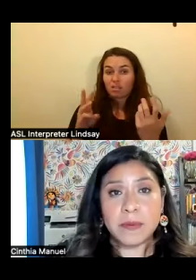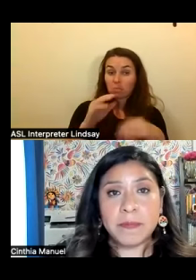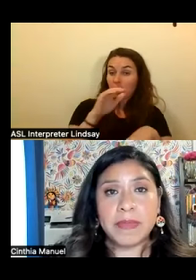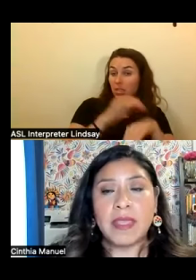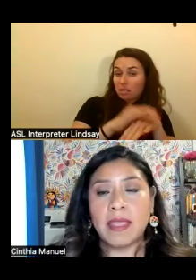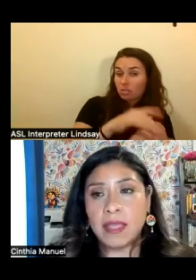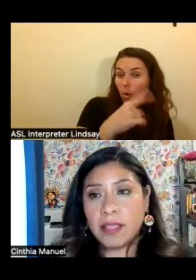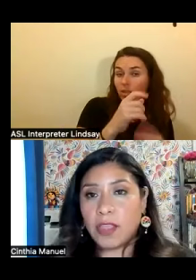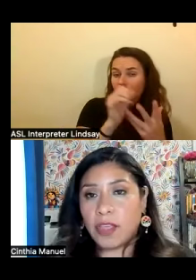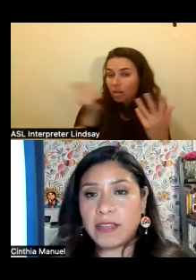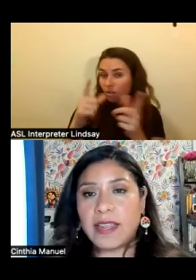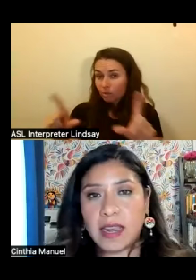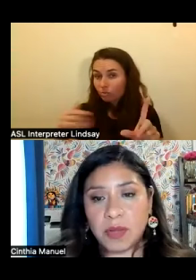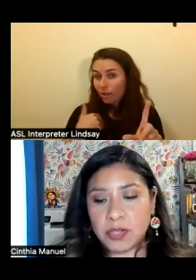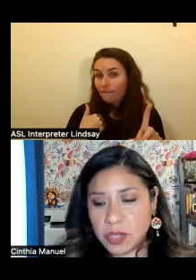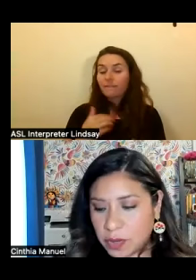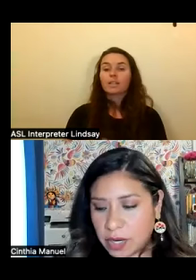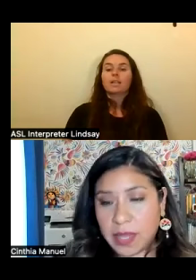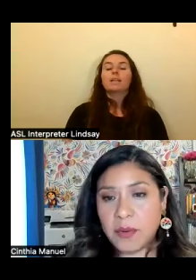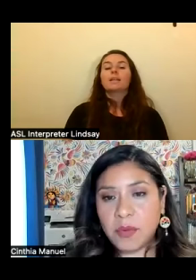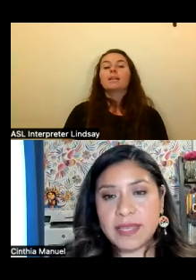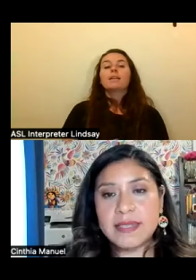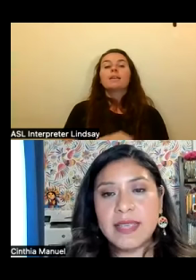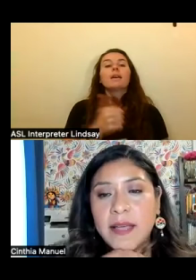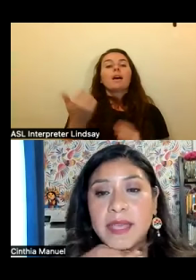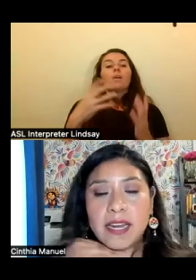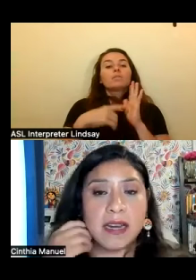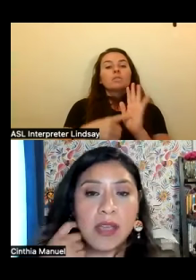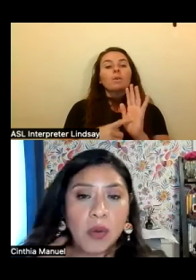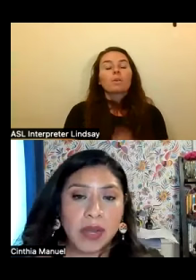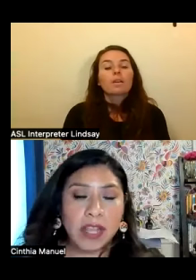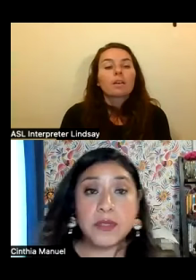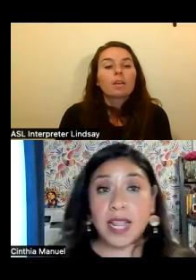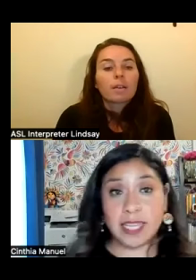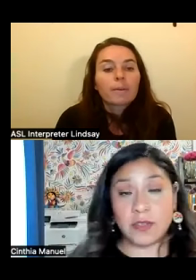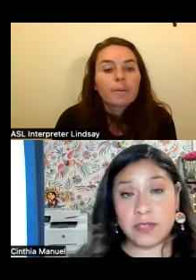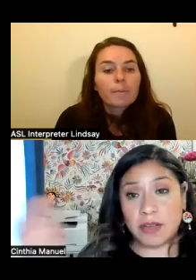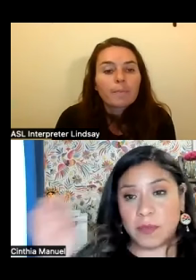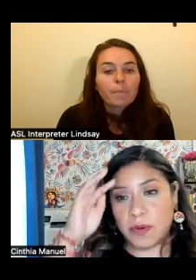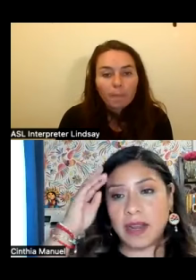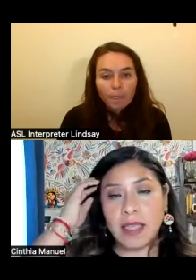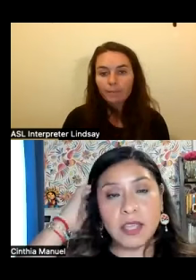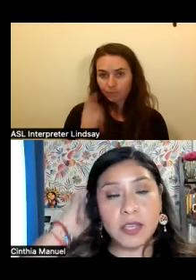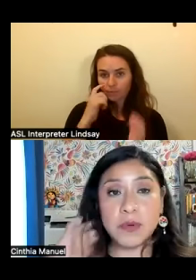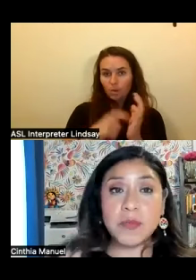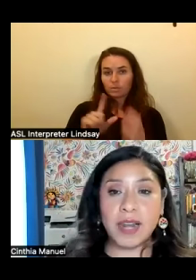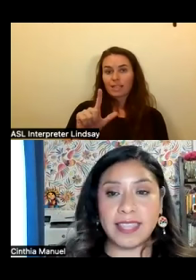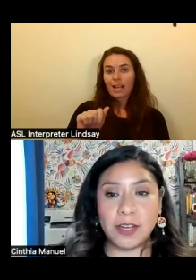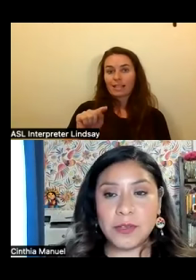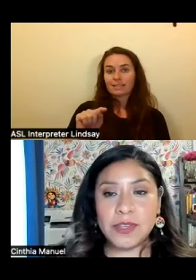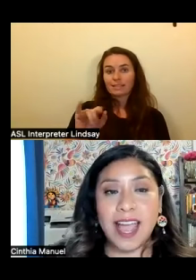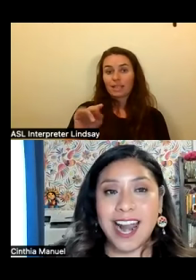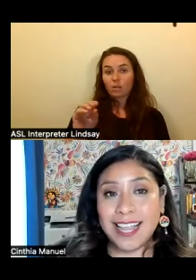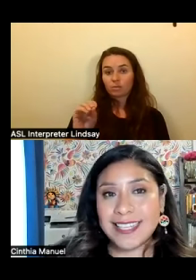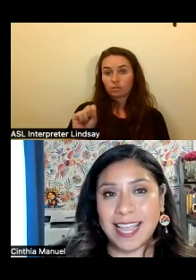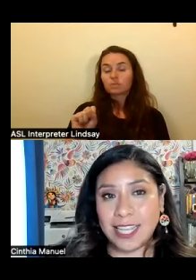English? The other data that I want to show you really quick was here, when it comes to Latinos across the board, US-born